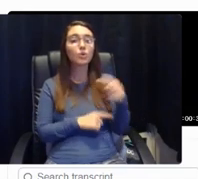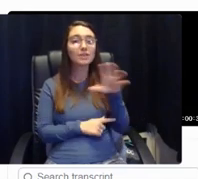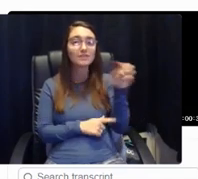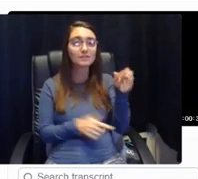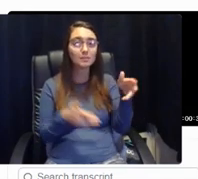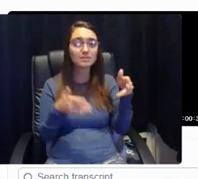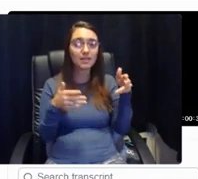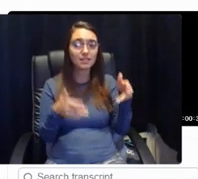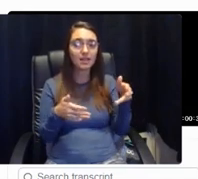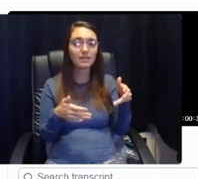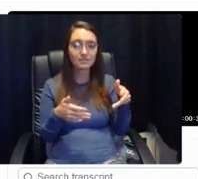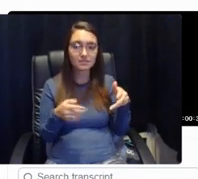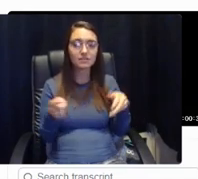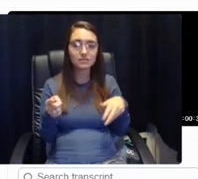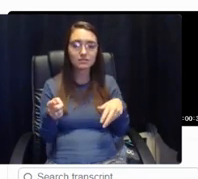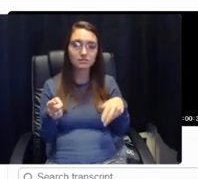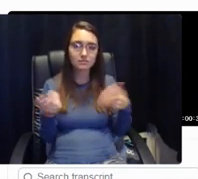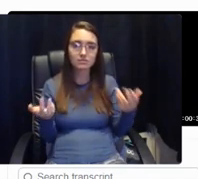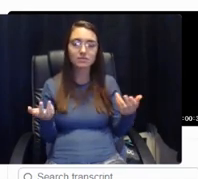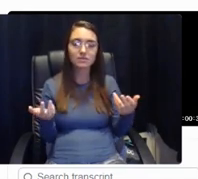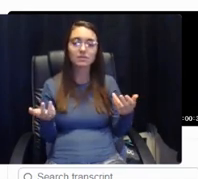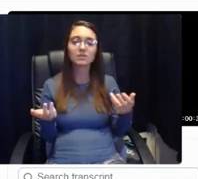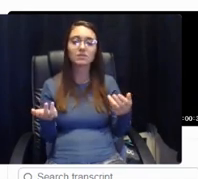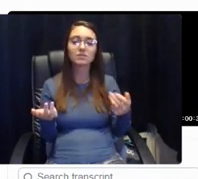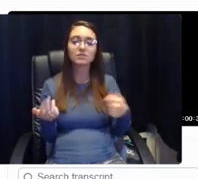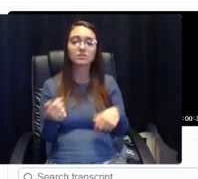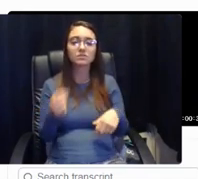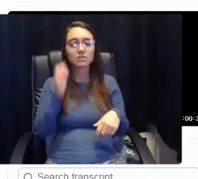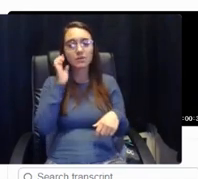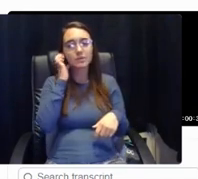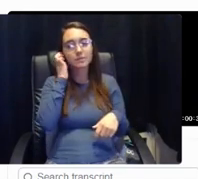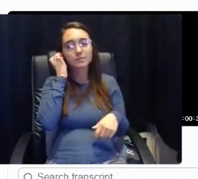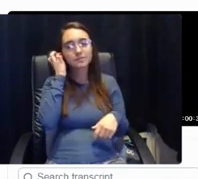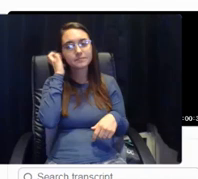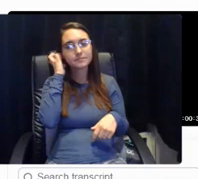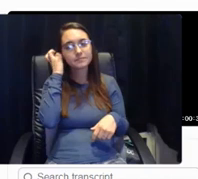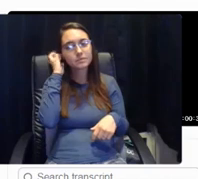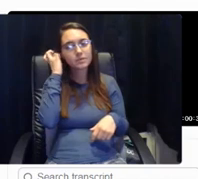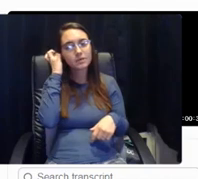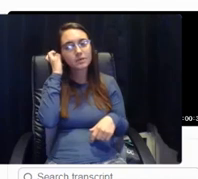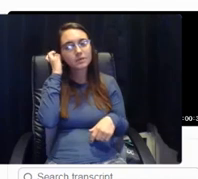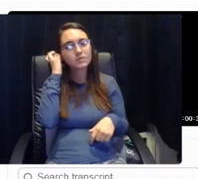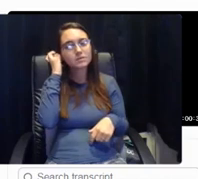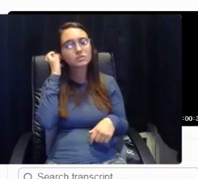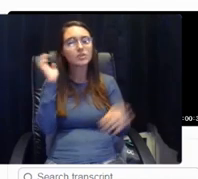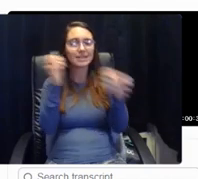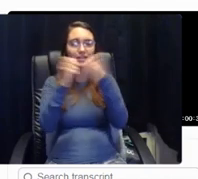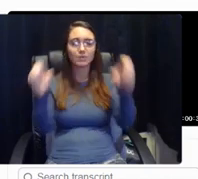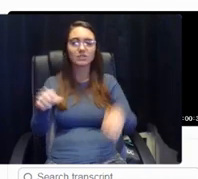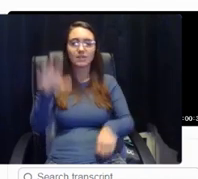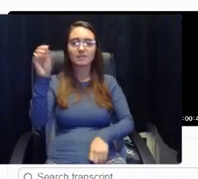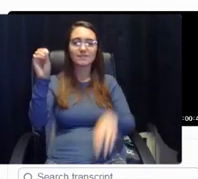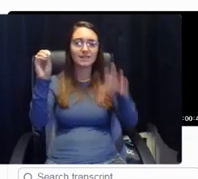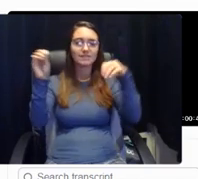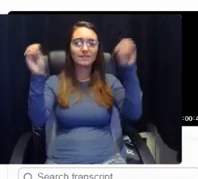50% of them move over here. So this is 50% and this is 50%. So they are equal